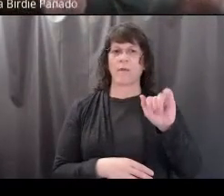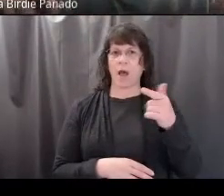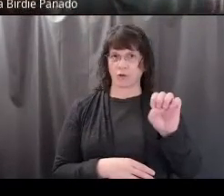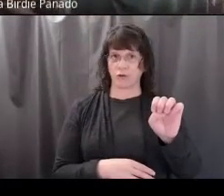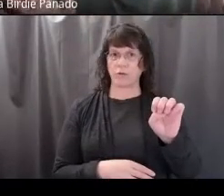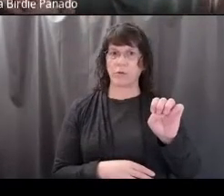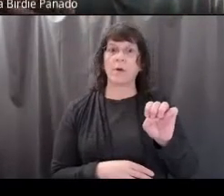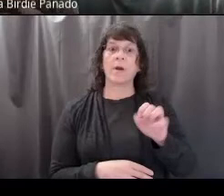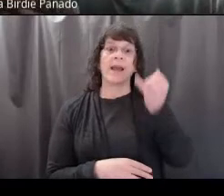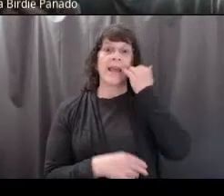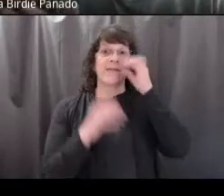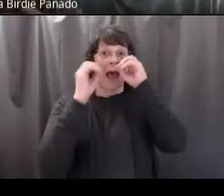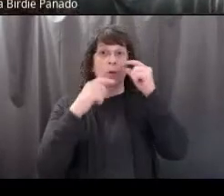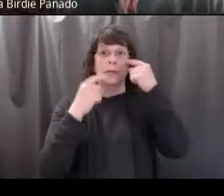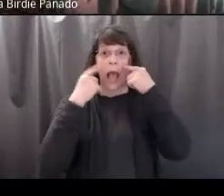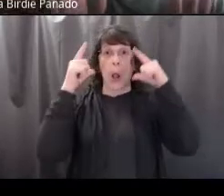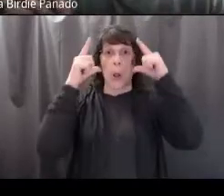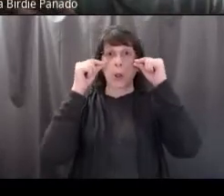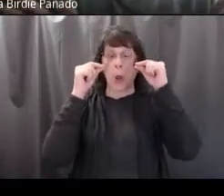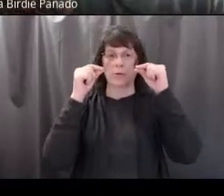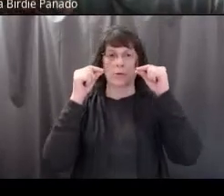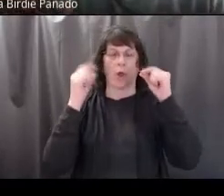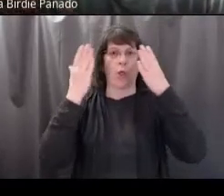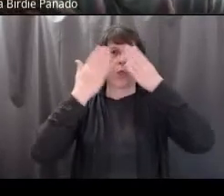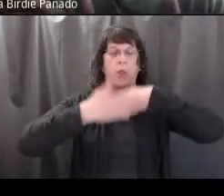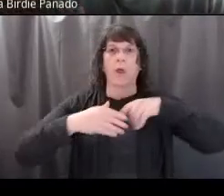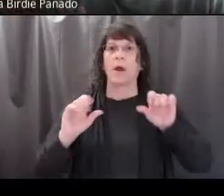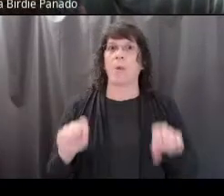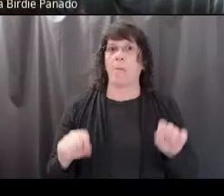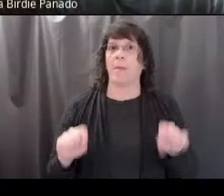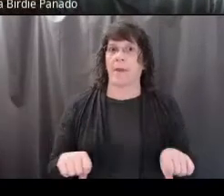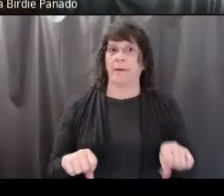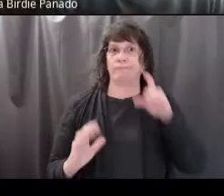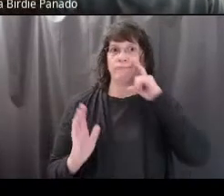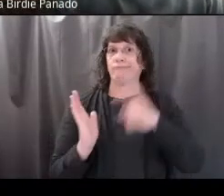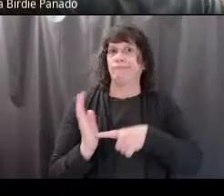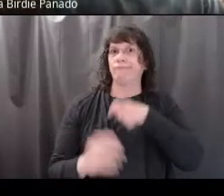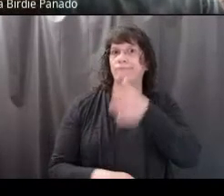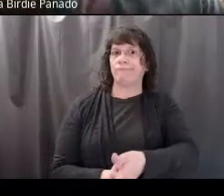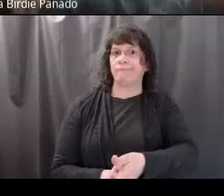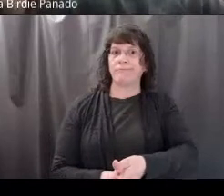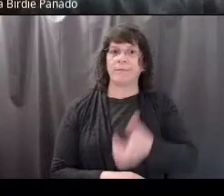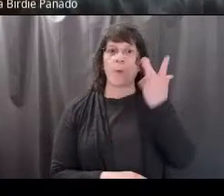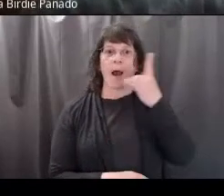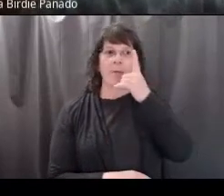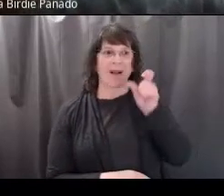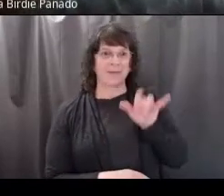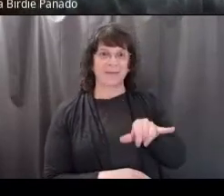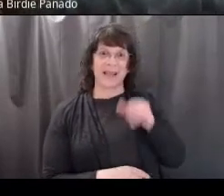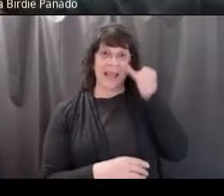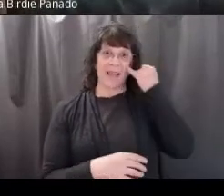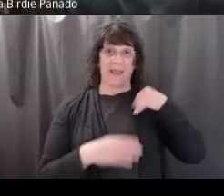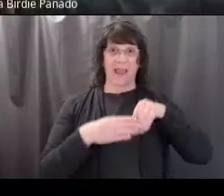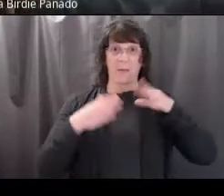if the owl's eyes were closed, I probably wouldn't even tell that this owl was there. especially if this was in